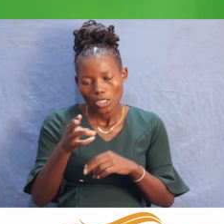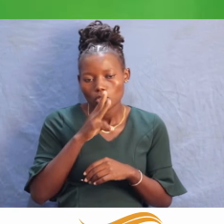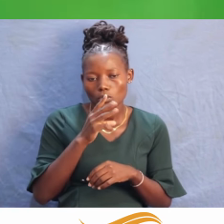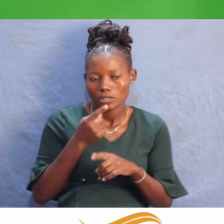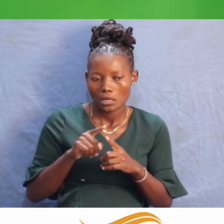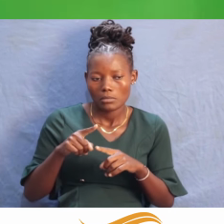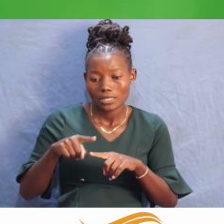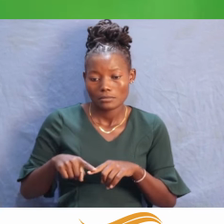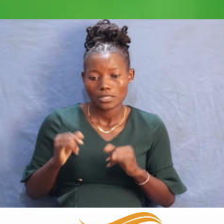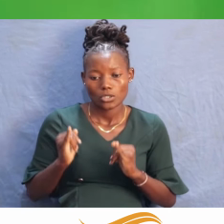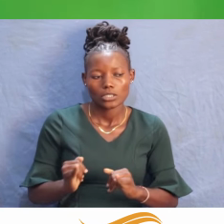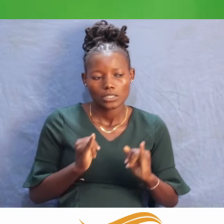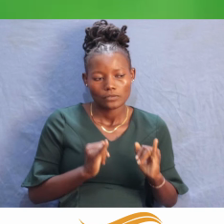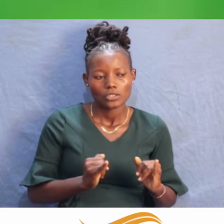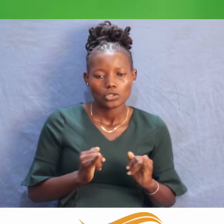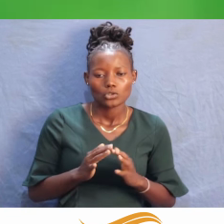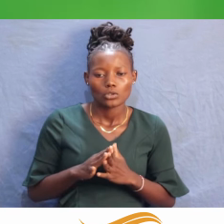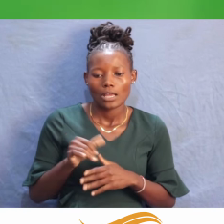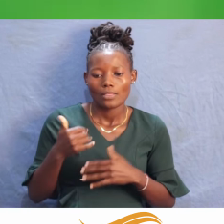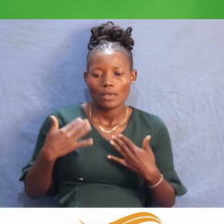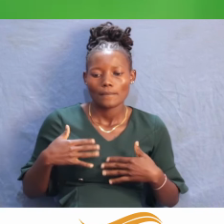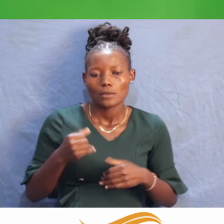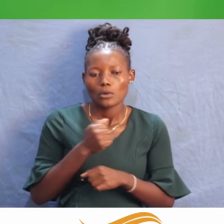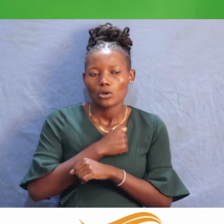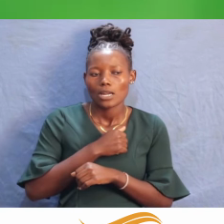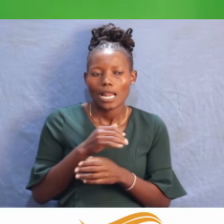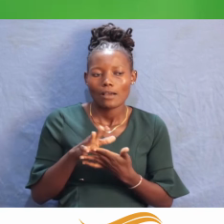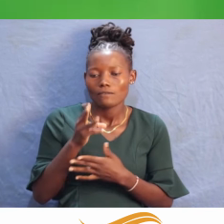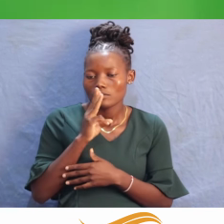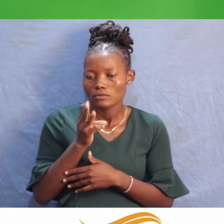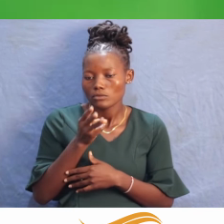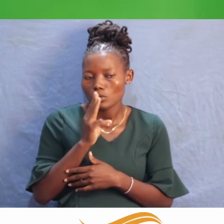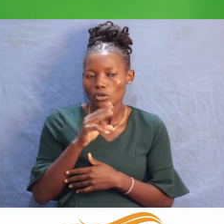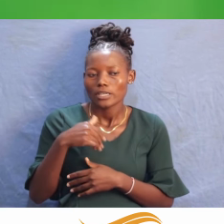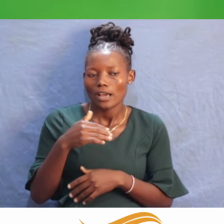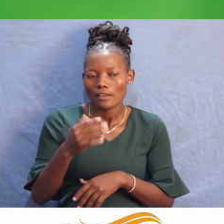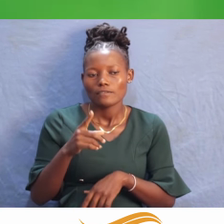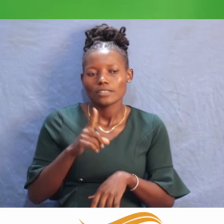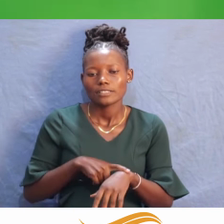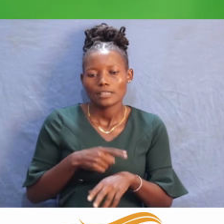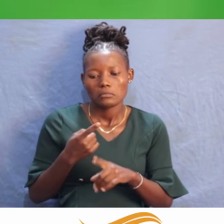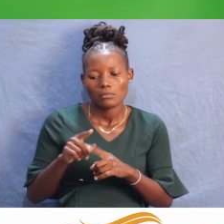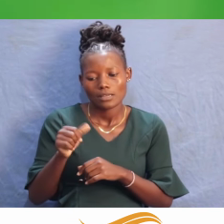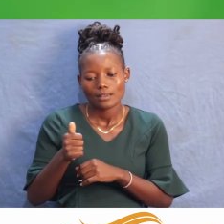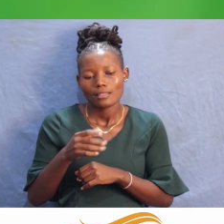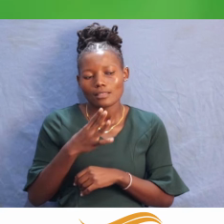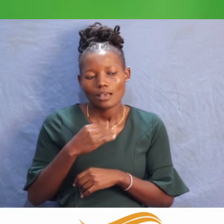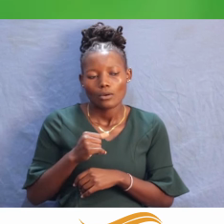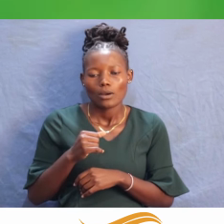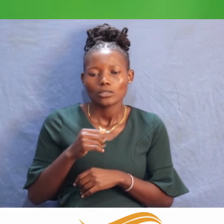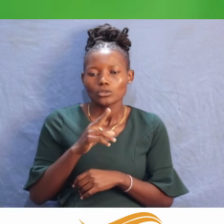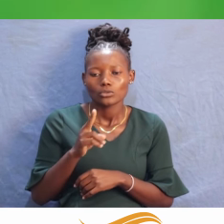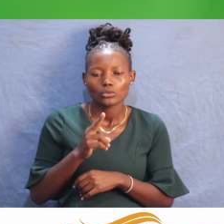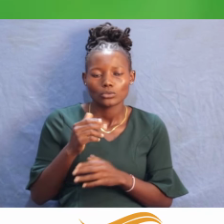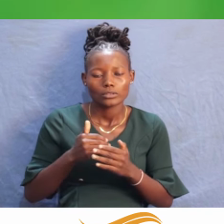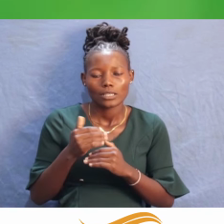course, it depends on individual people. There are people who like taking water on a more frequent basis, and there are those who want to take after their